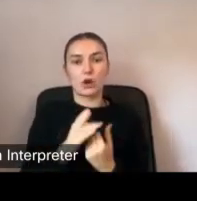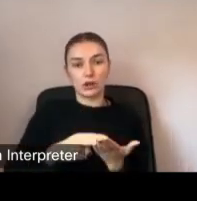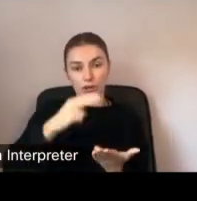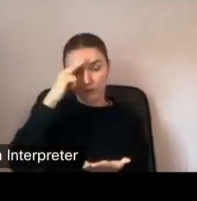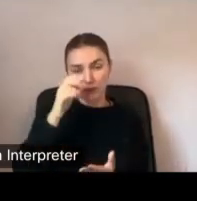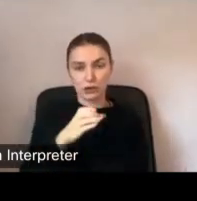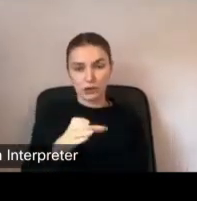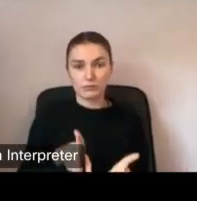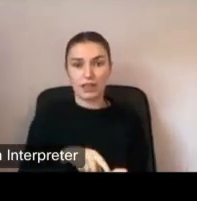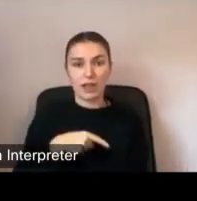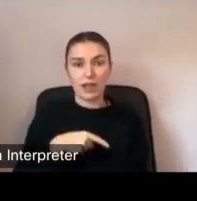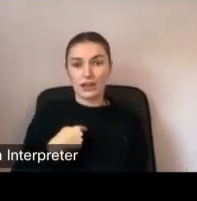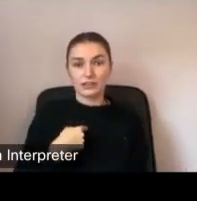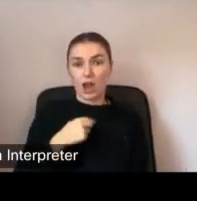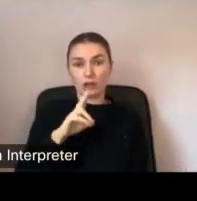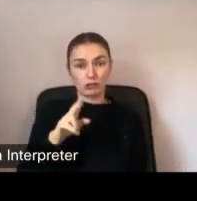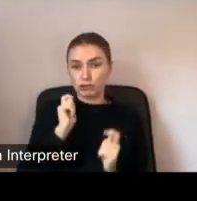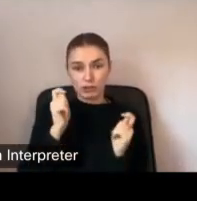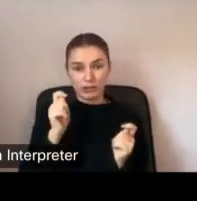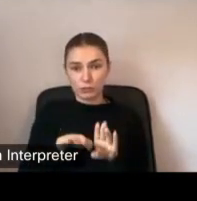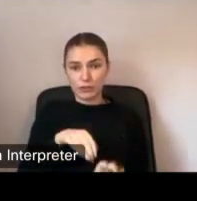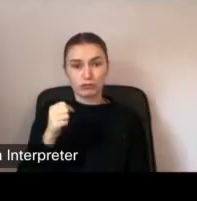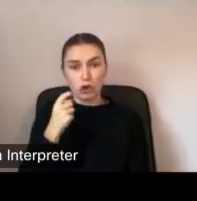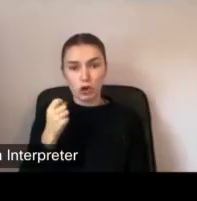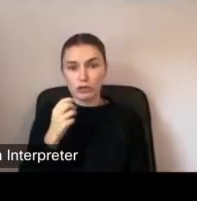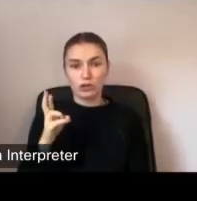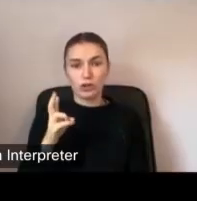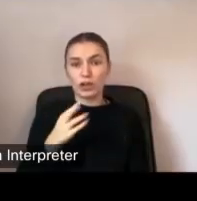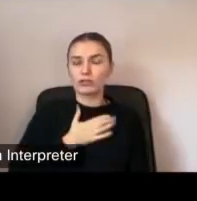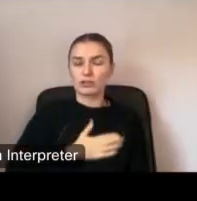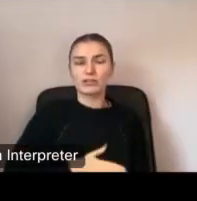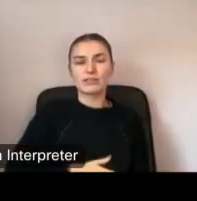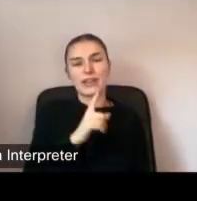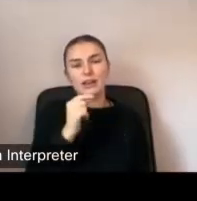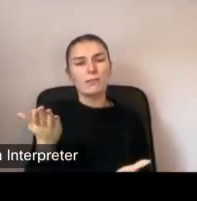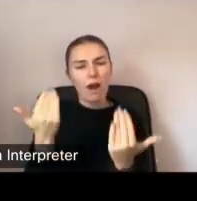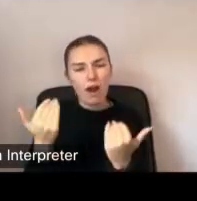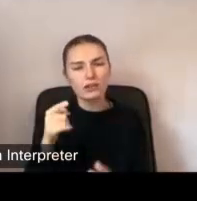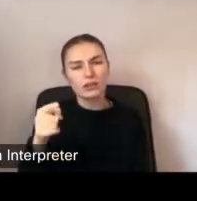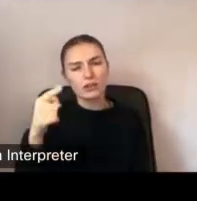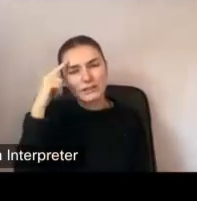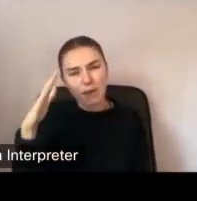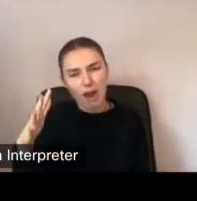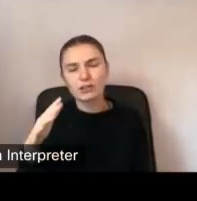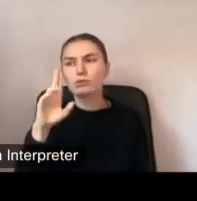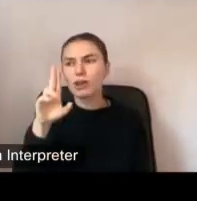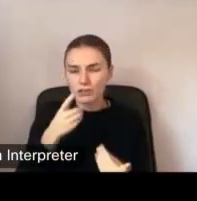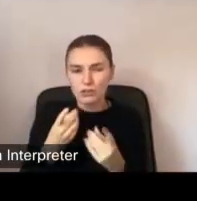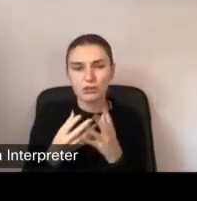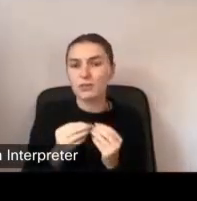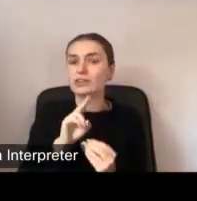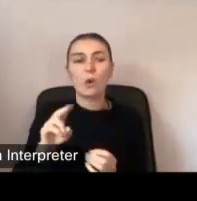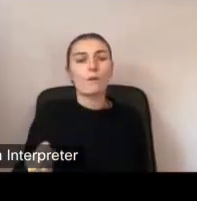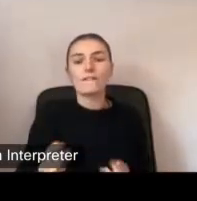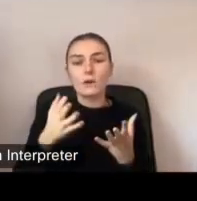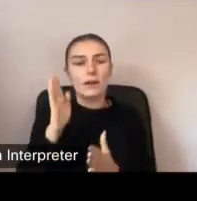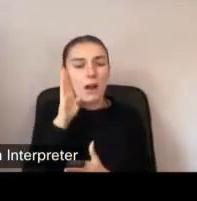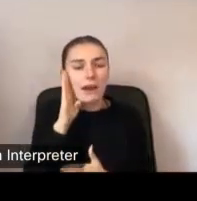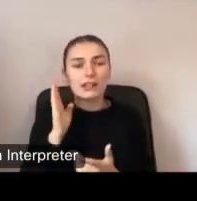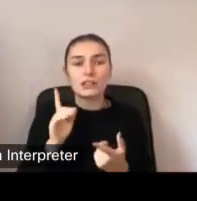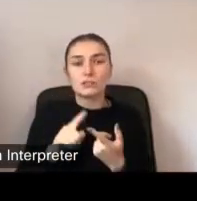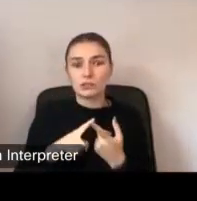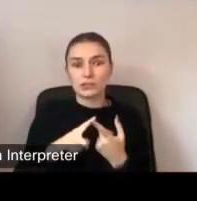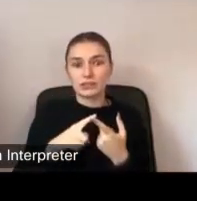all I could treat her wasn't with drugs and with that. It was just saying, come on, you're smart. You can do something with this. Don't give up the accommodation. Let's work on saving